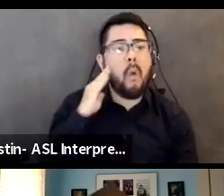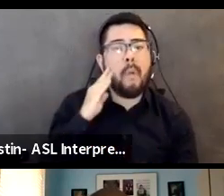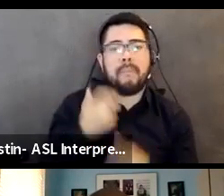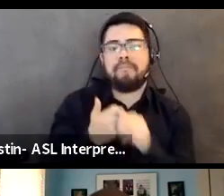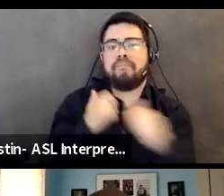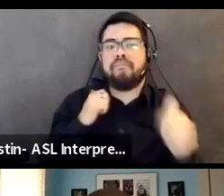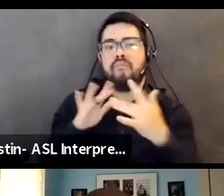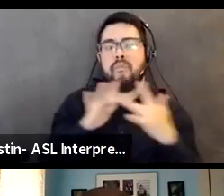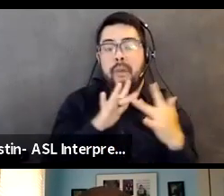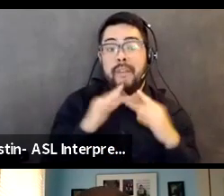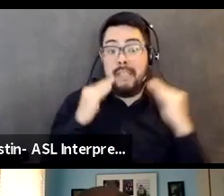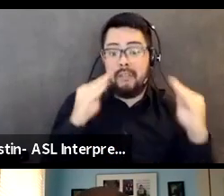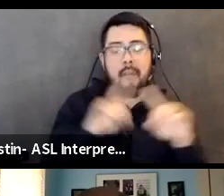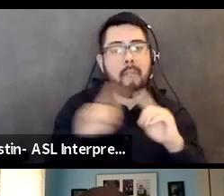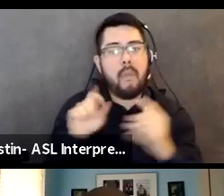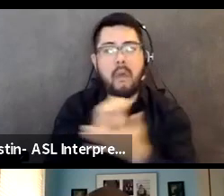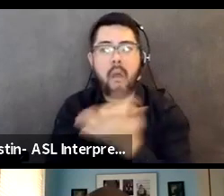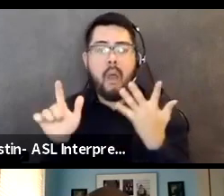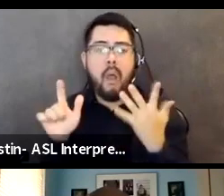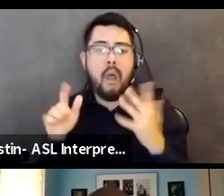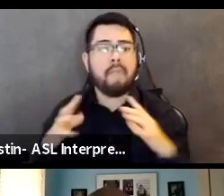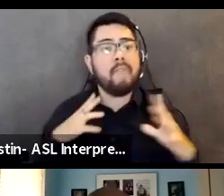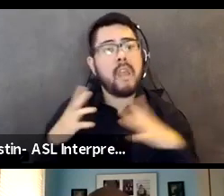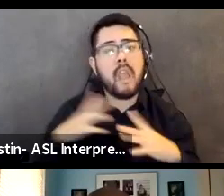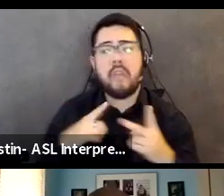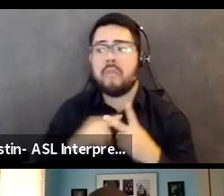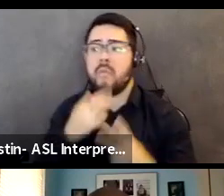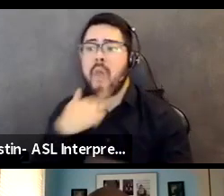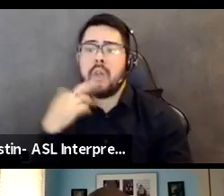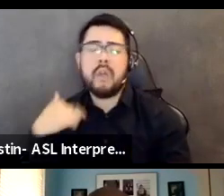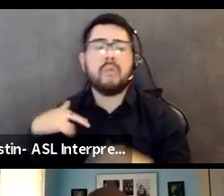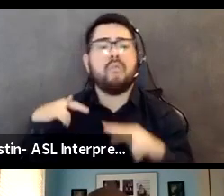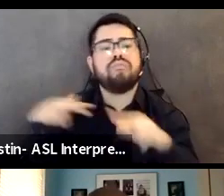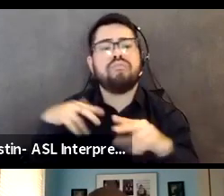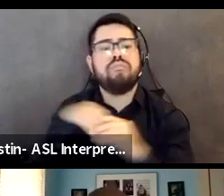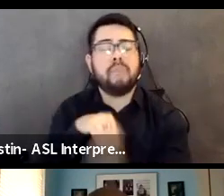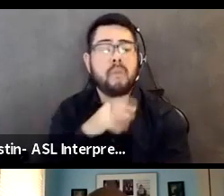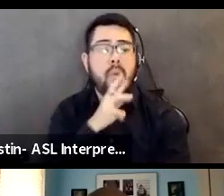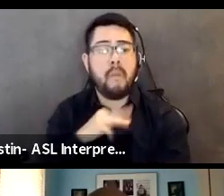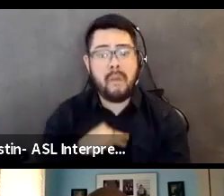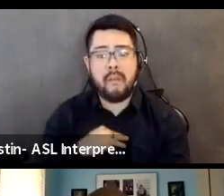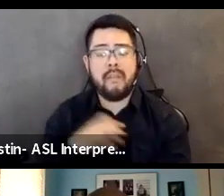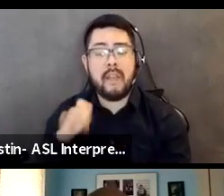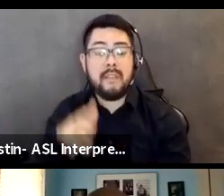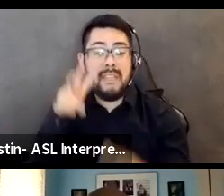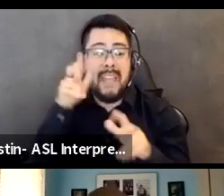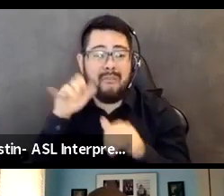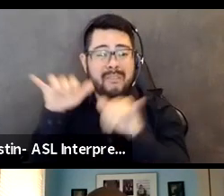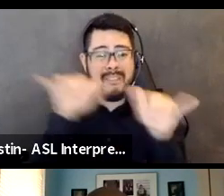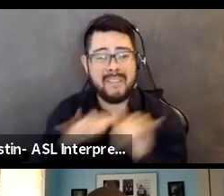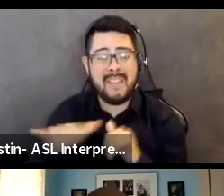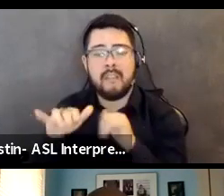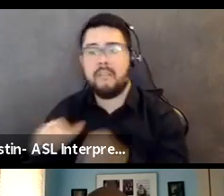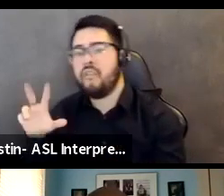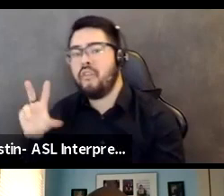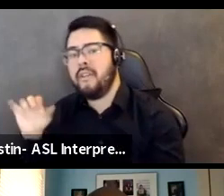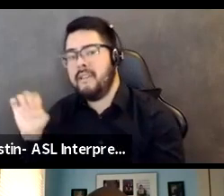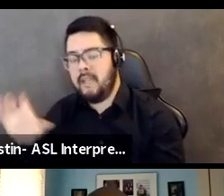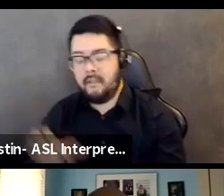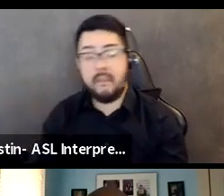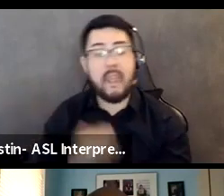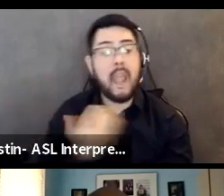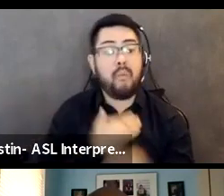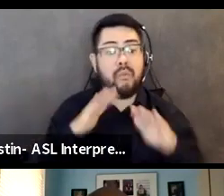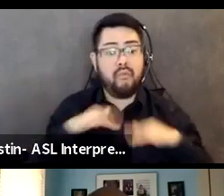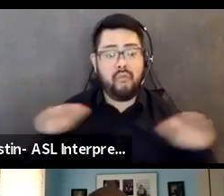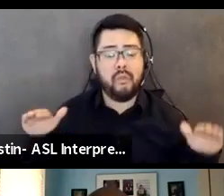yet they have all been on vacations or in restaurants are walking around in walmart it is a double standard and our children and our